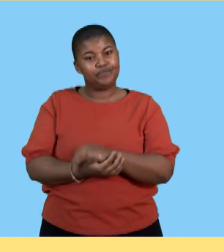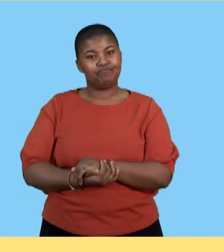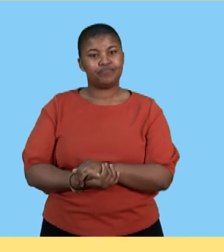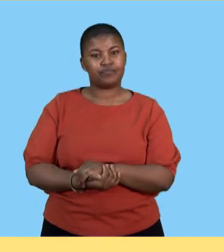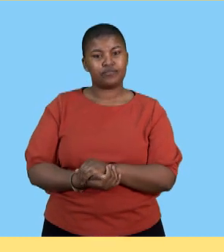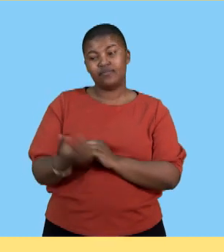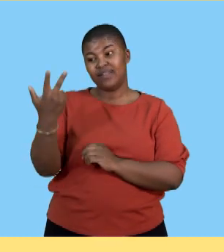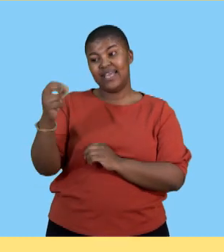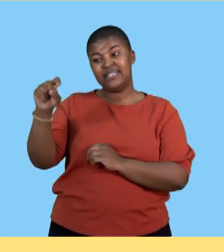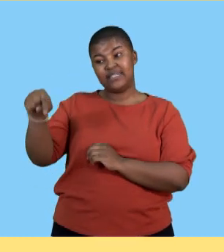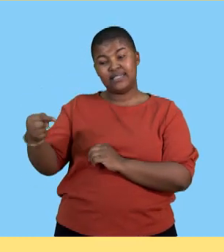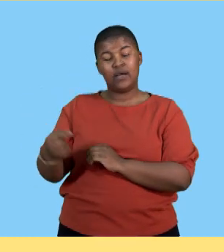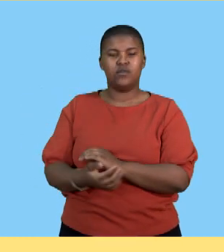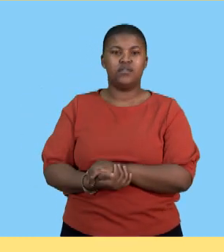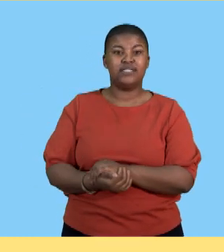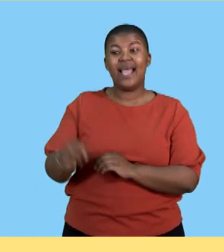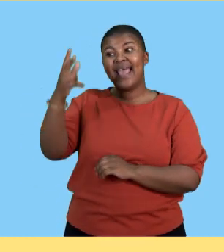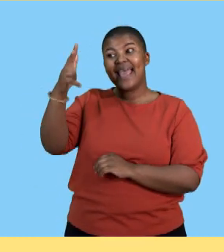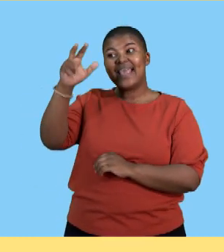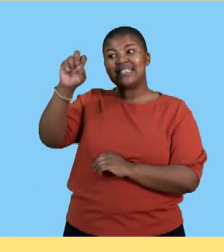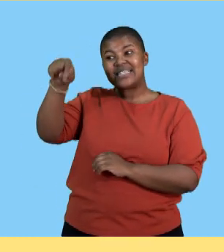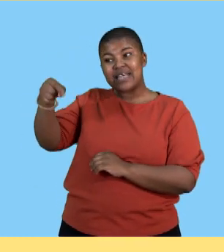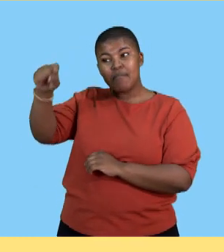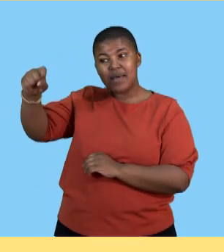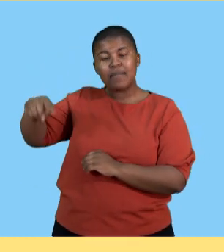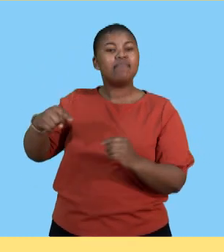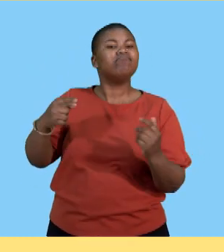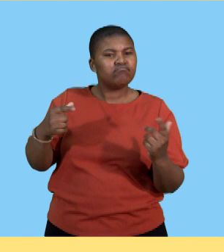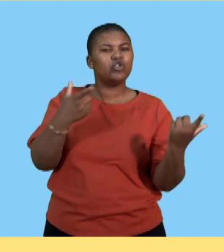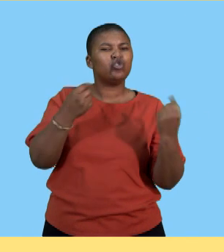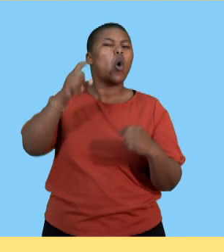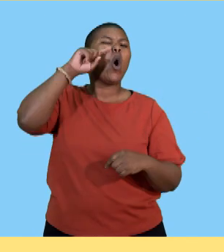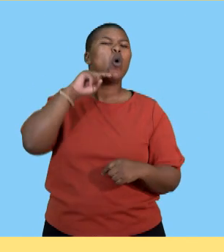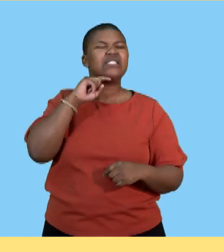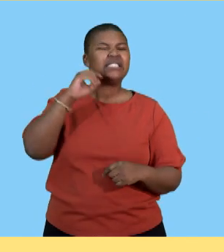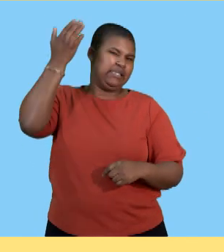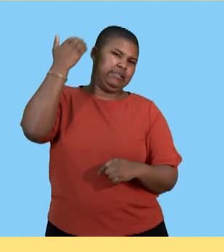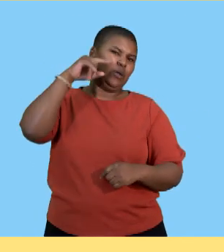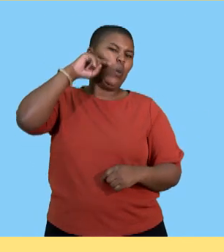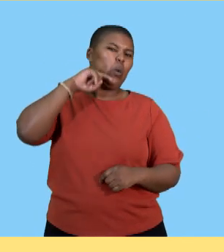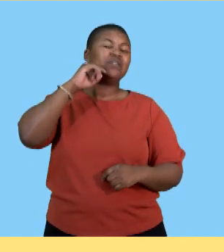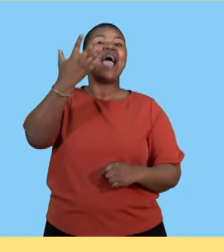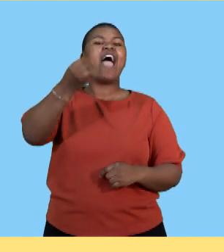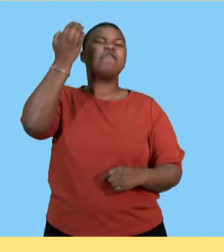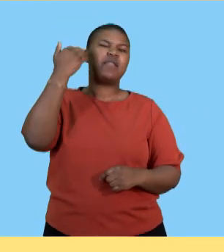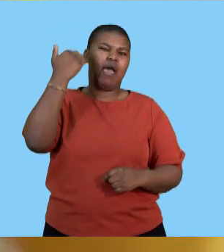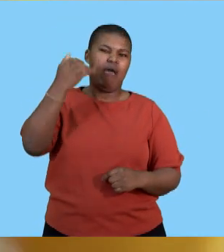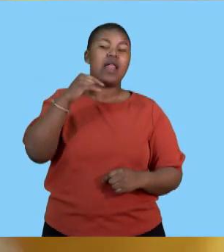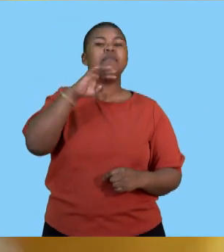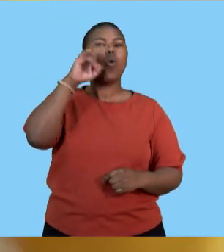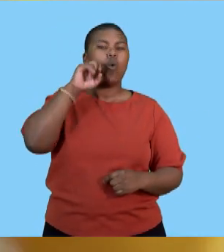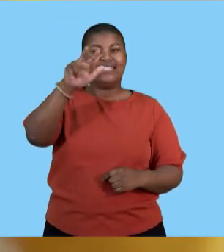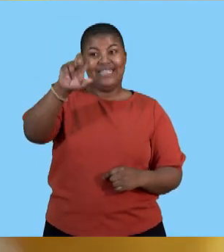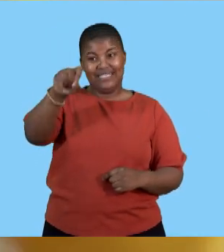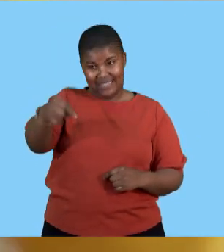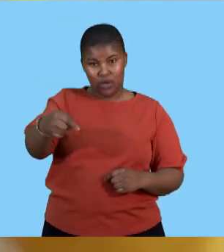have 80,000. So the 80,000 becomes the old, the one that we had from the beginning